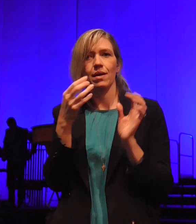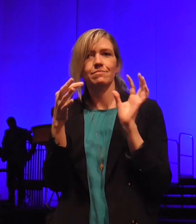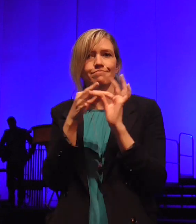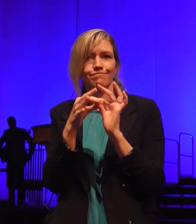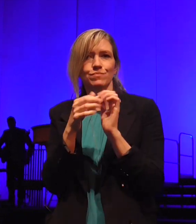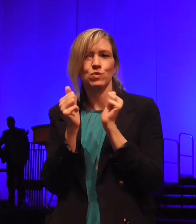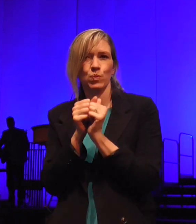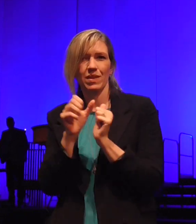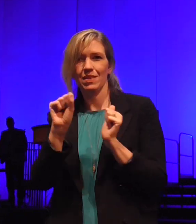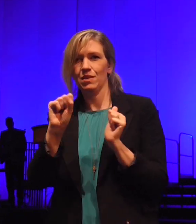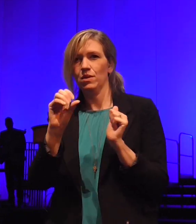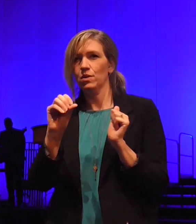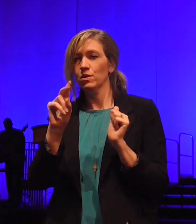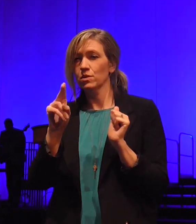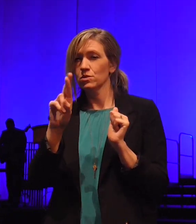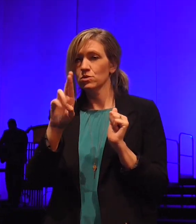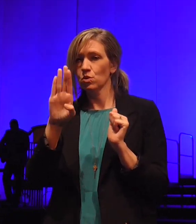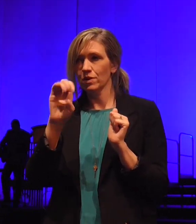with your source.